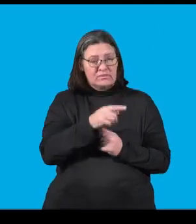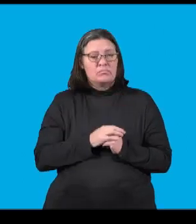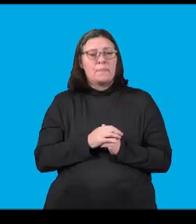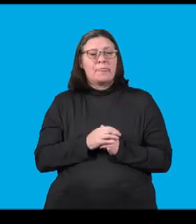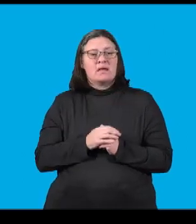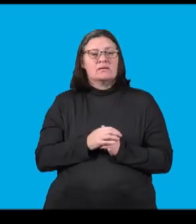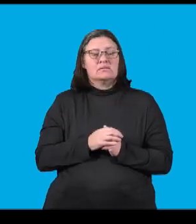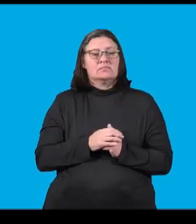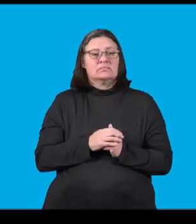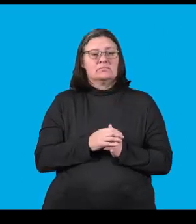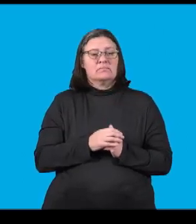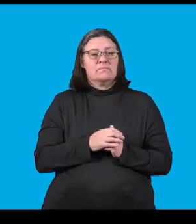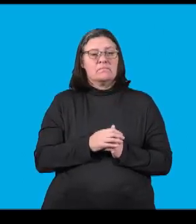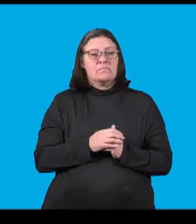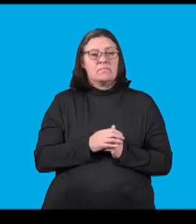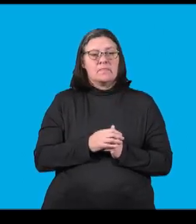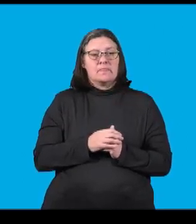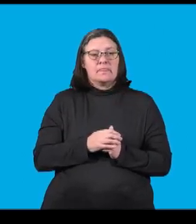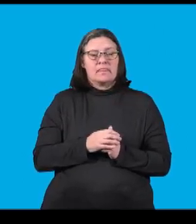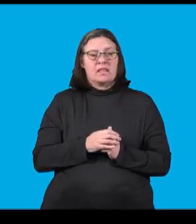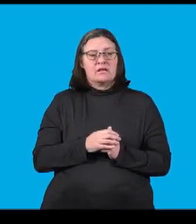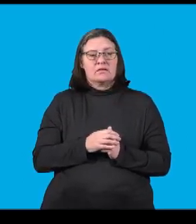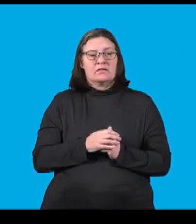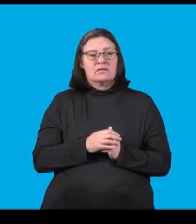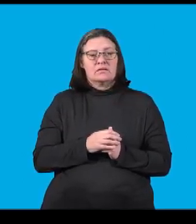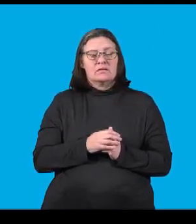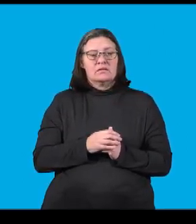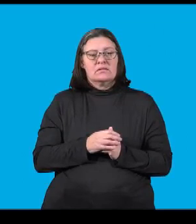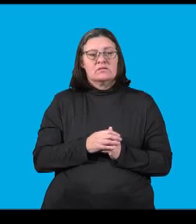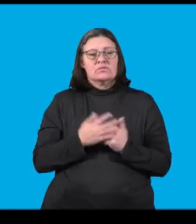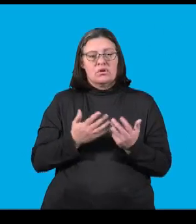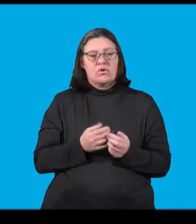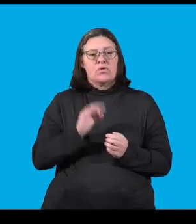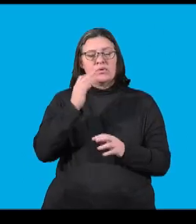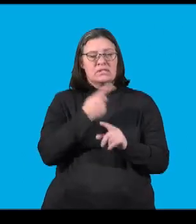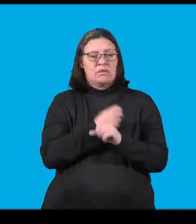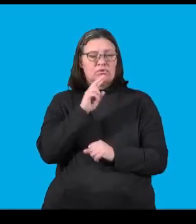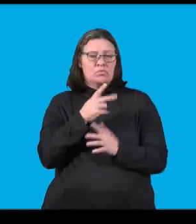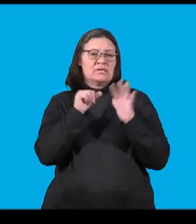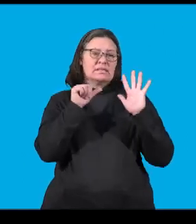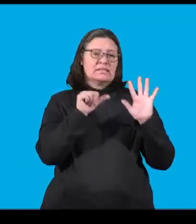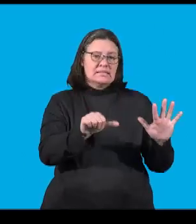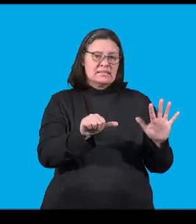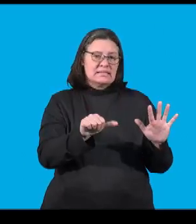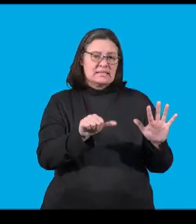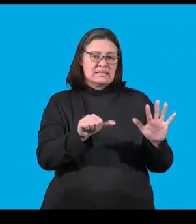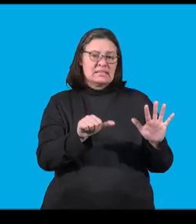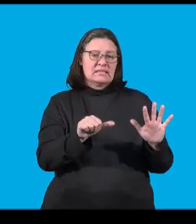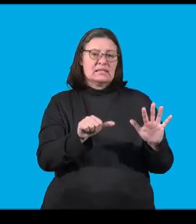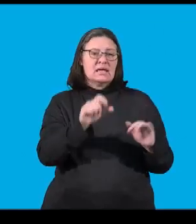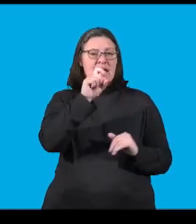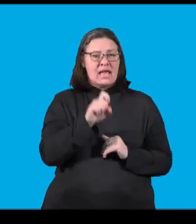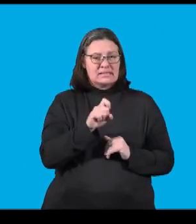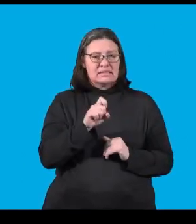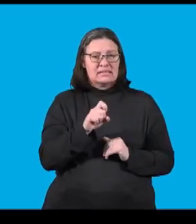using the power rule, I multiply the 3, the exponent, by the coefficient of x cubed. So 3 times 2 is going to give me 6.